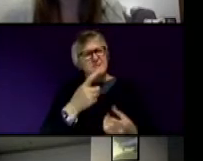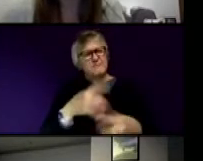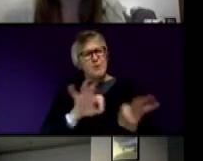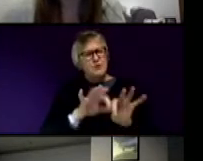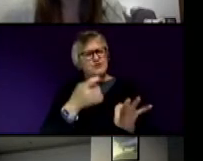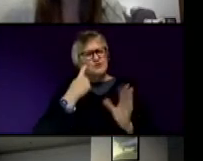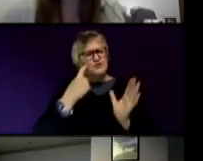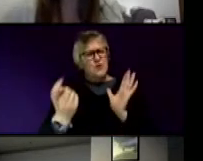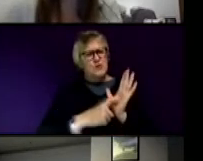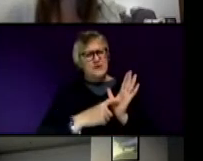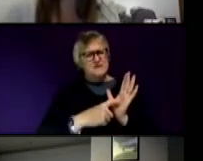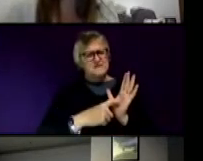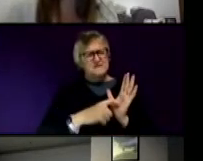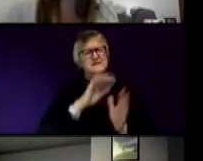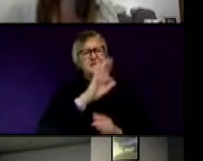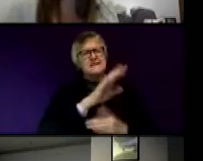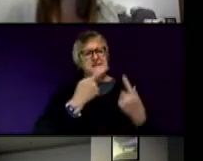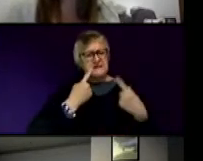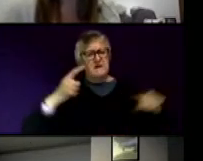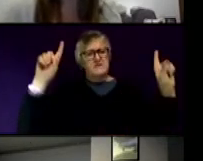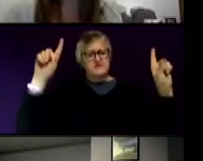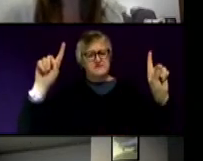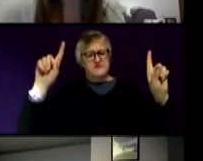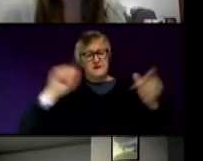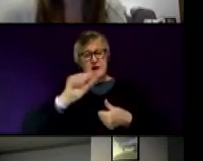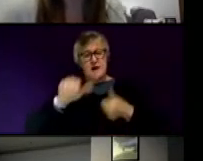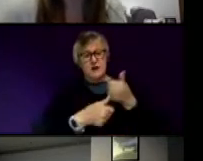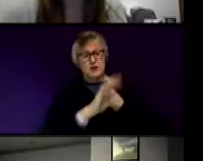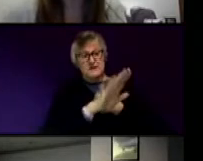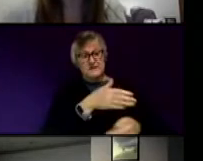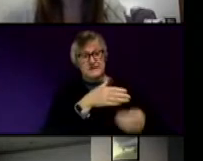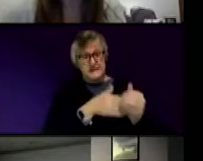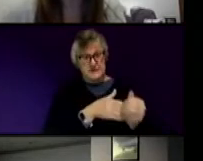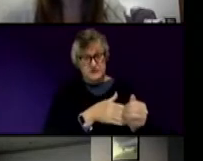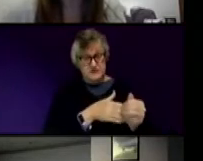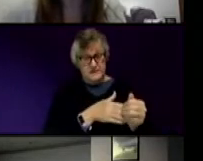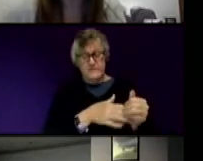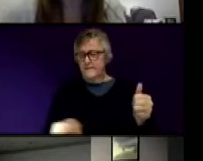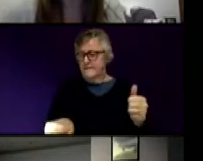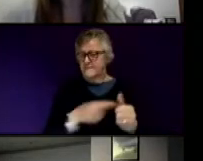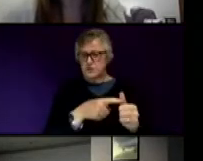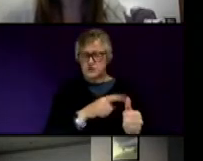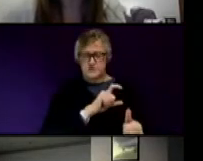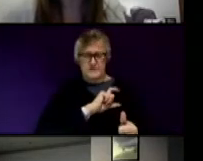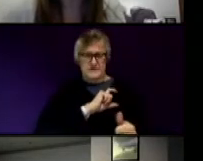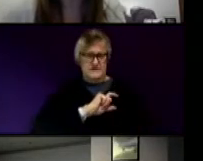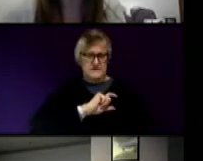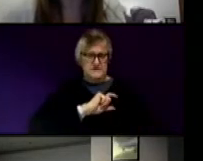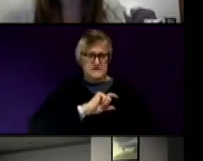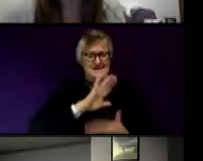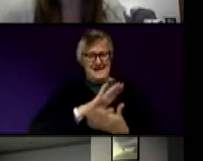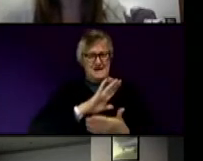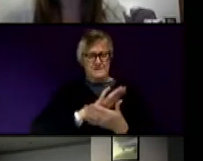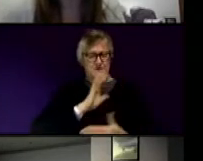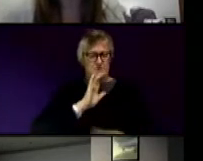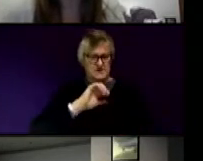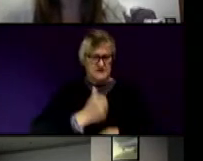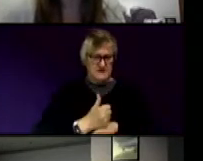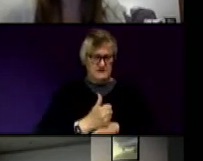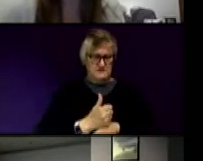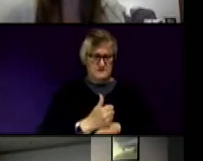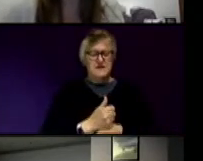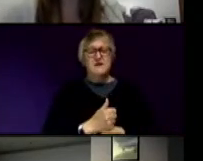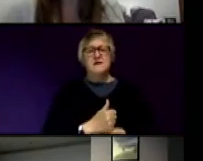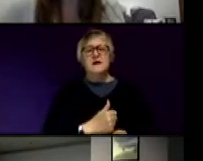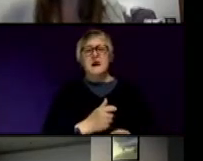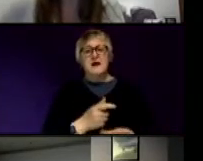Moose's leadership, the first class for the Portland Police Citizens Police Academy was held in September 1993, 3 months into his first